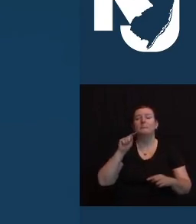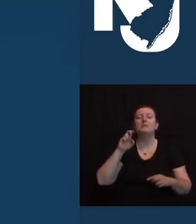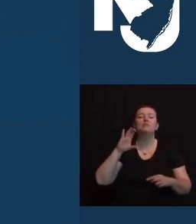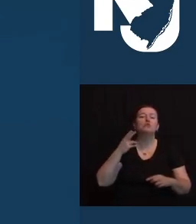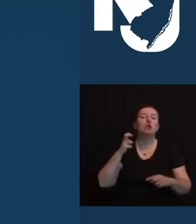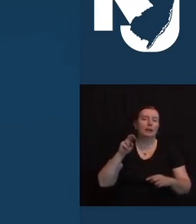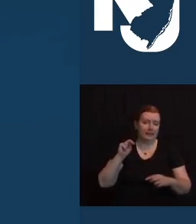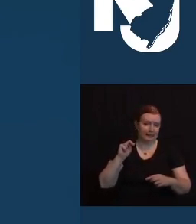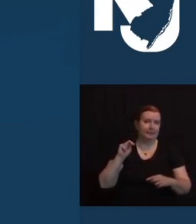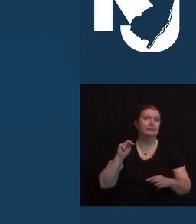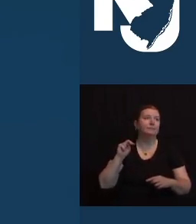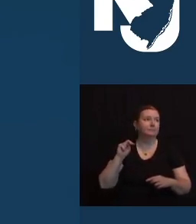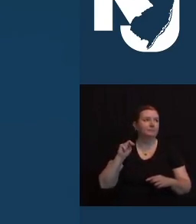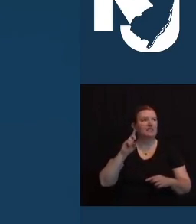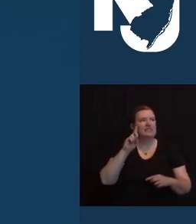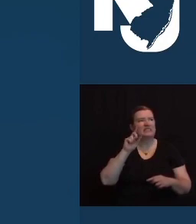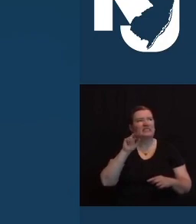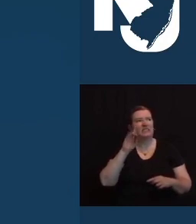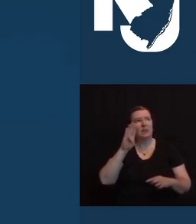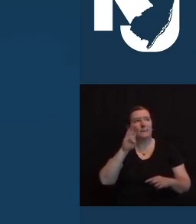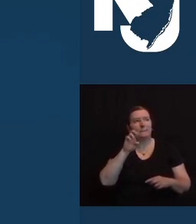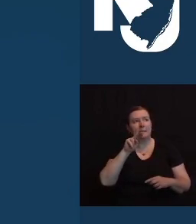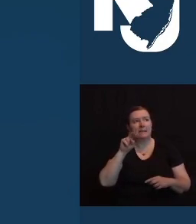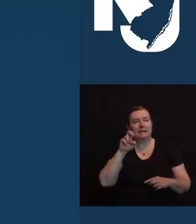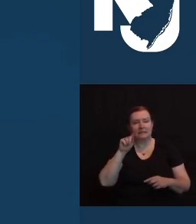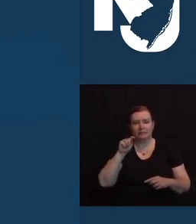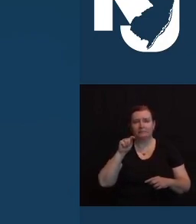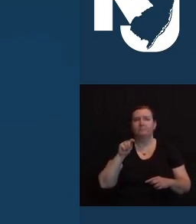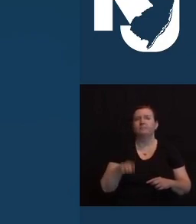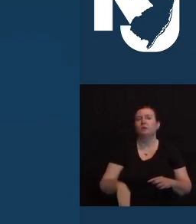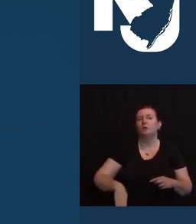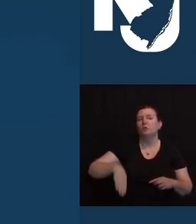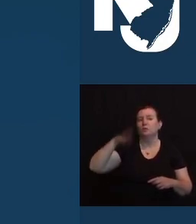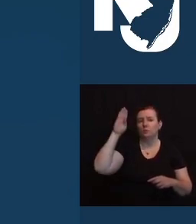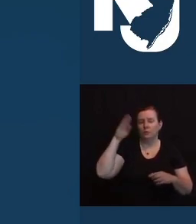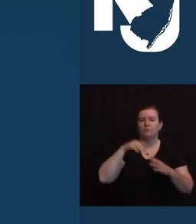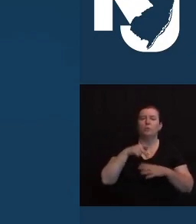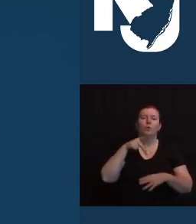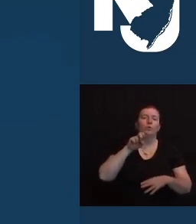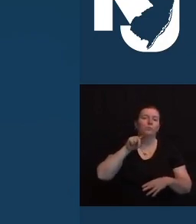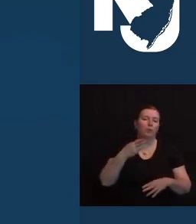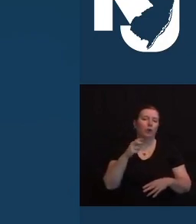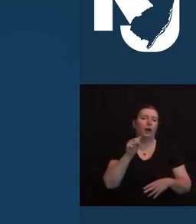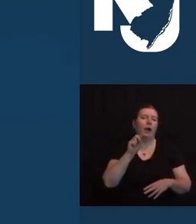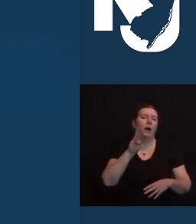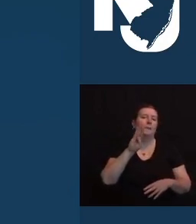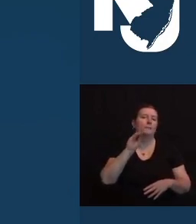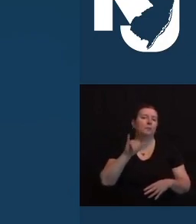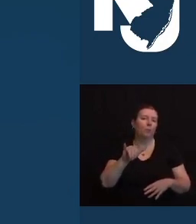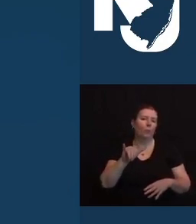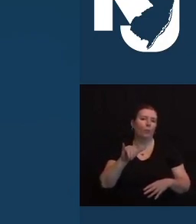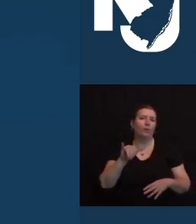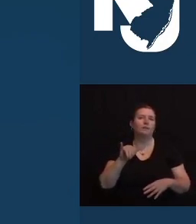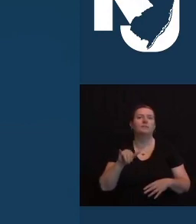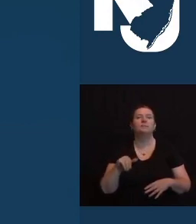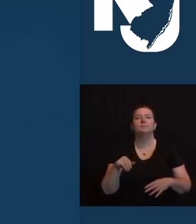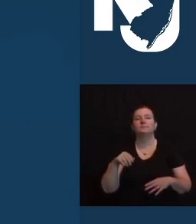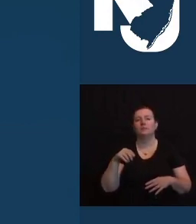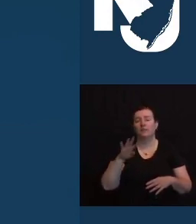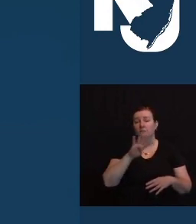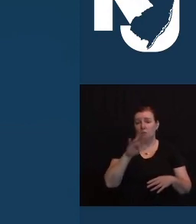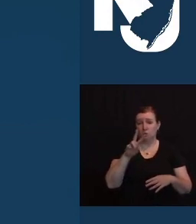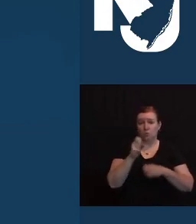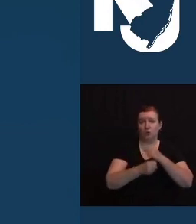County. David was born and raised in Perth Amboy, but he called Metuchen home for the past 42 years. He was a lawyer, having